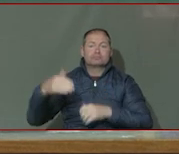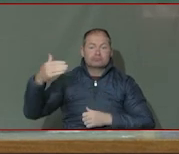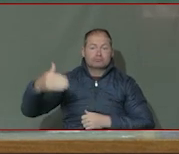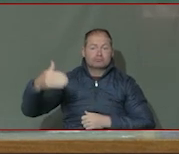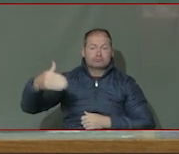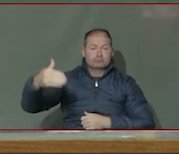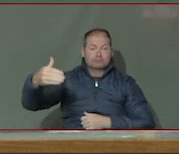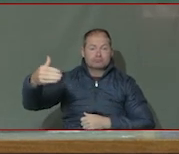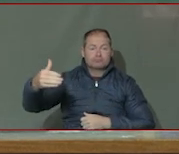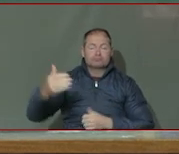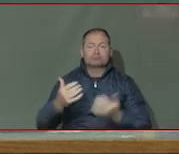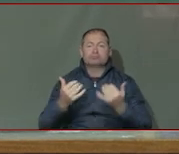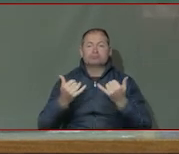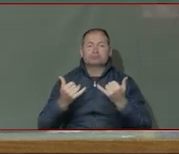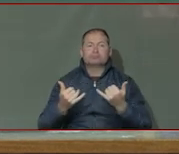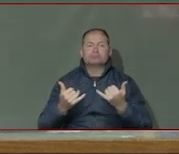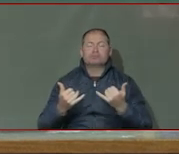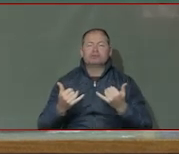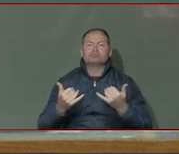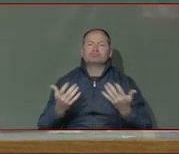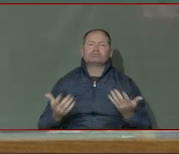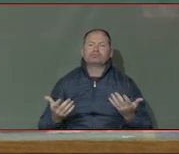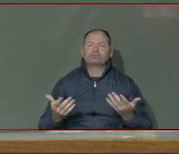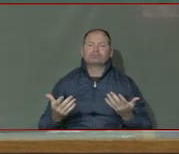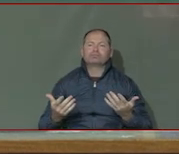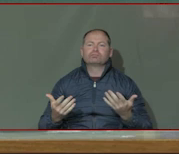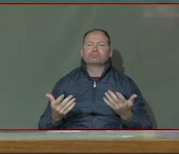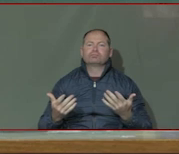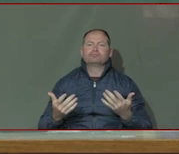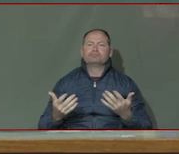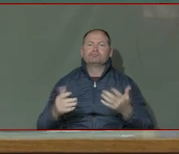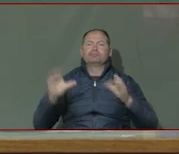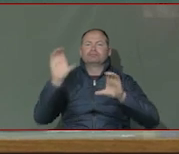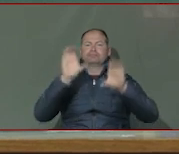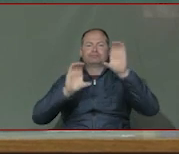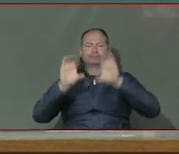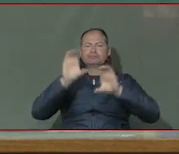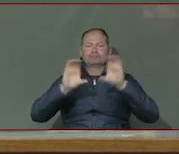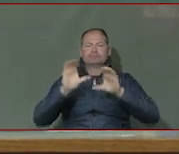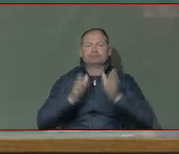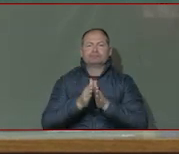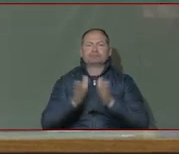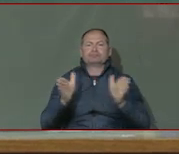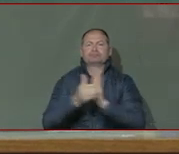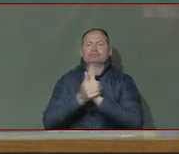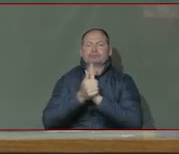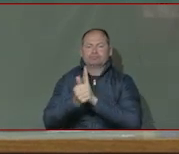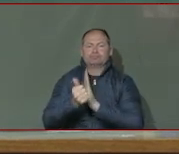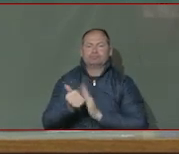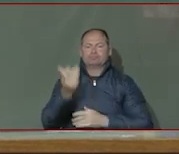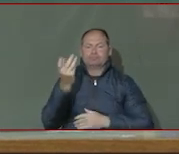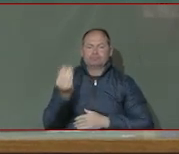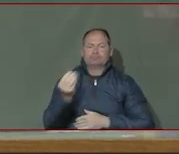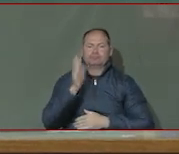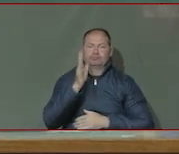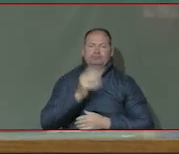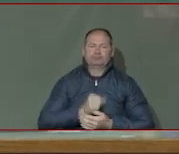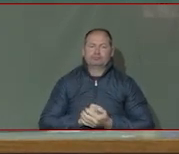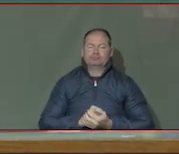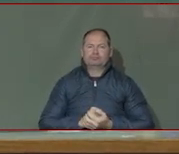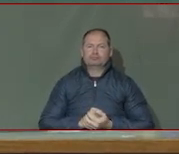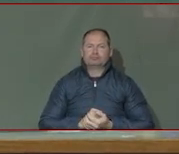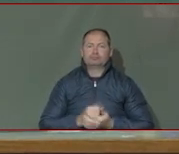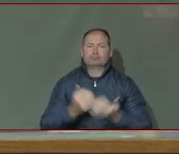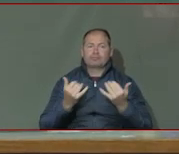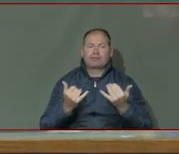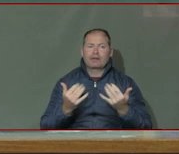always get general scientific skills that you need to know. What are we talking about? Look at your scope. You need to be able to draw